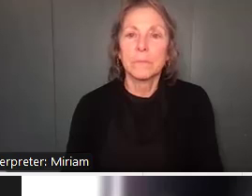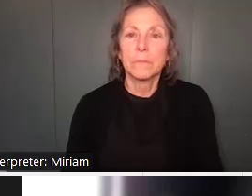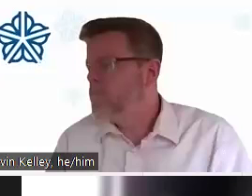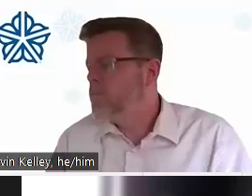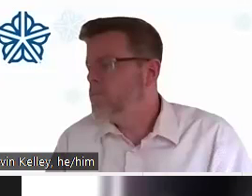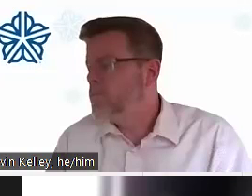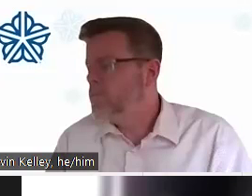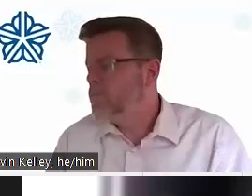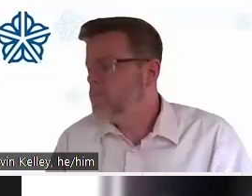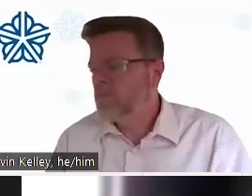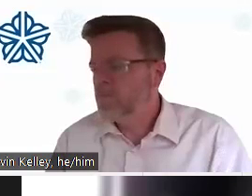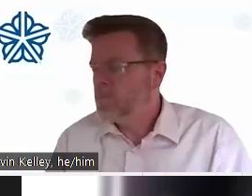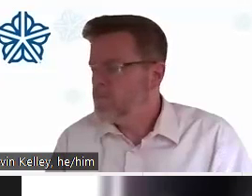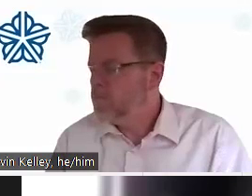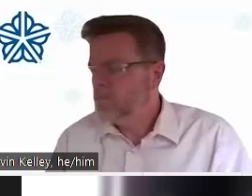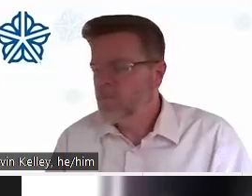There we go.